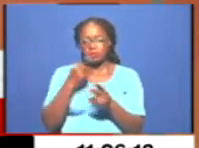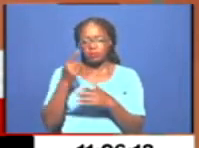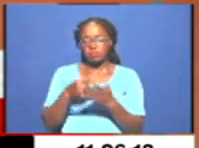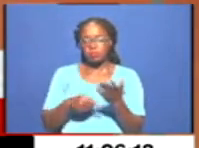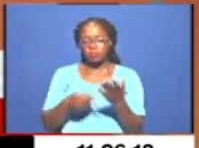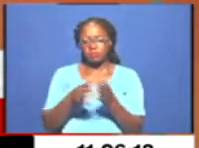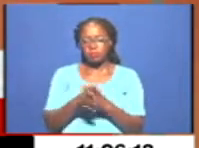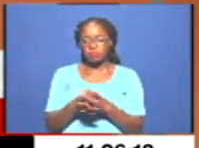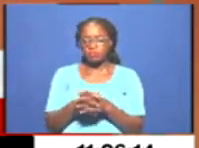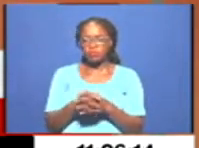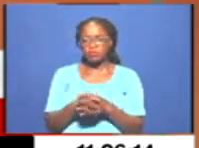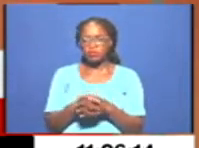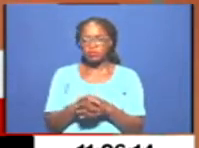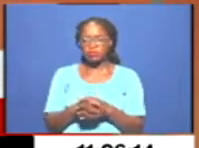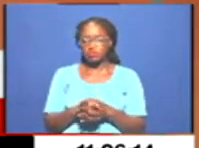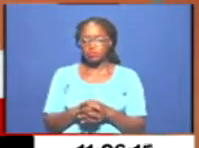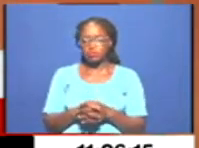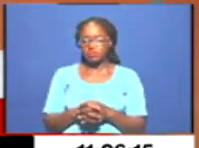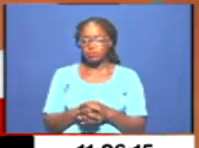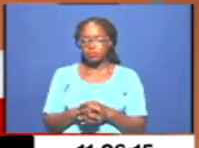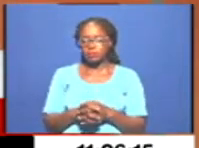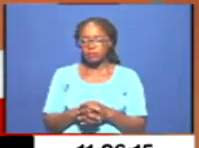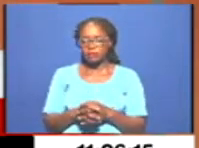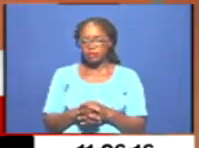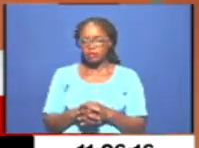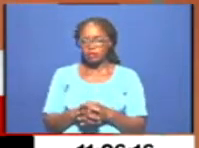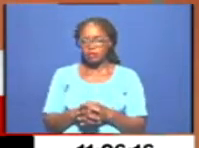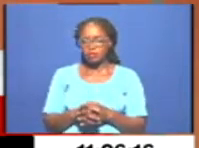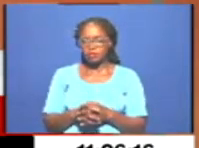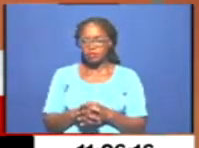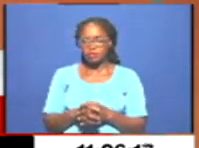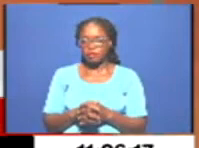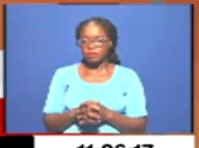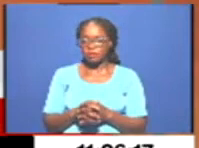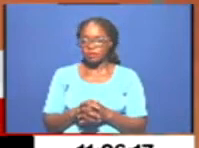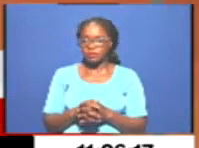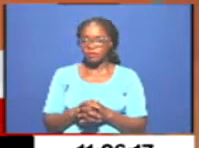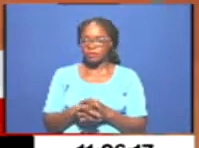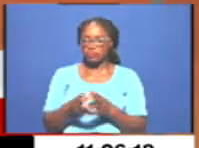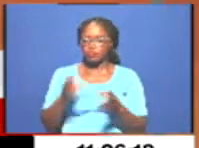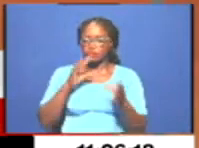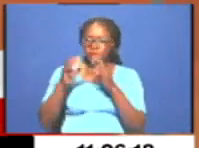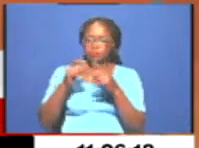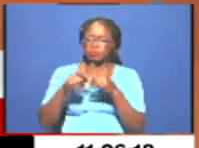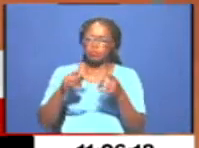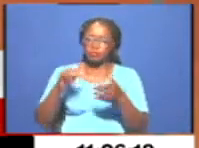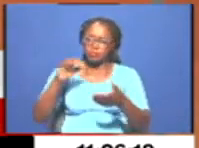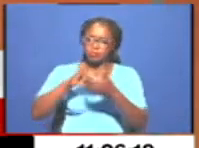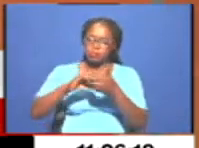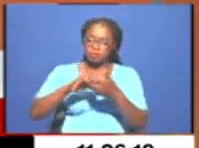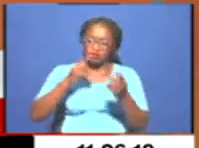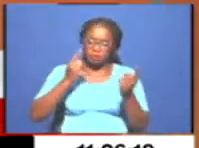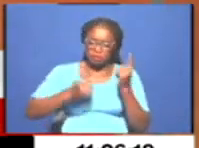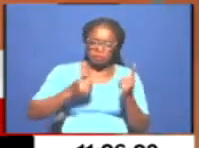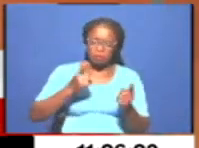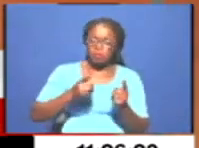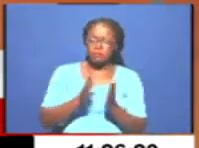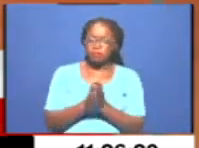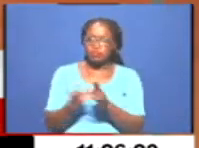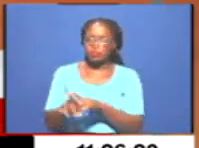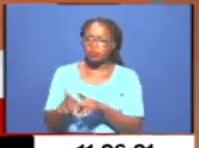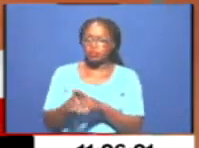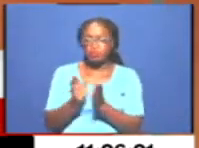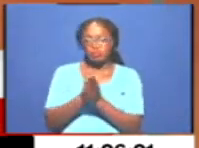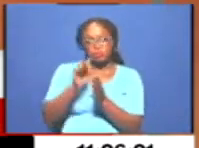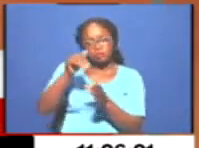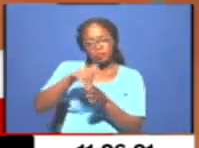the communication coming in from the federations, the athletes, and also from within